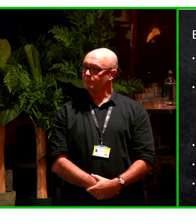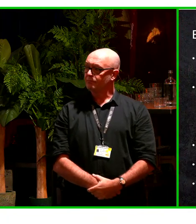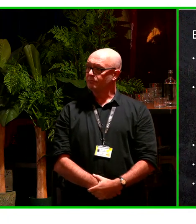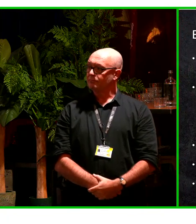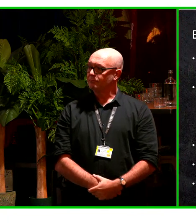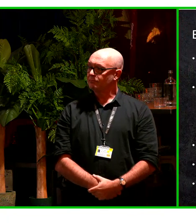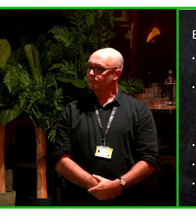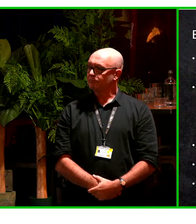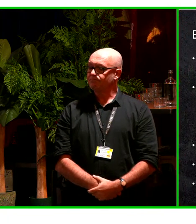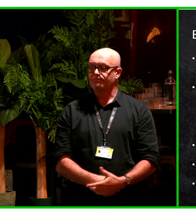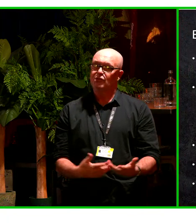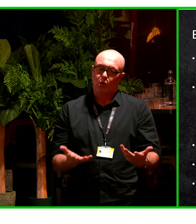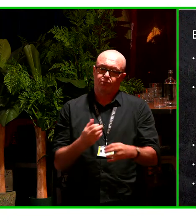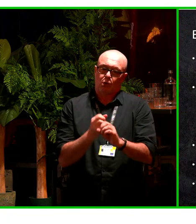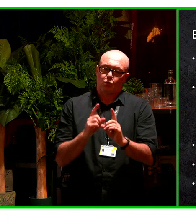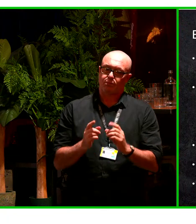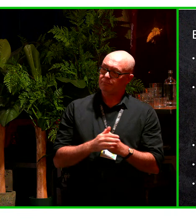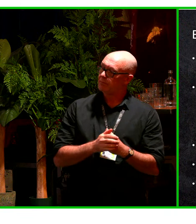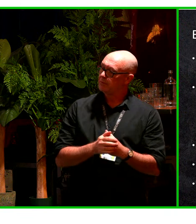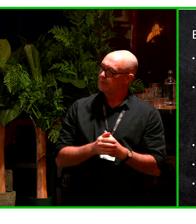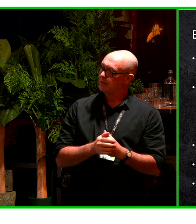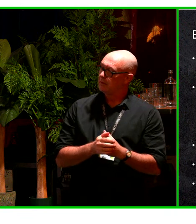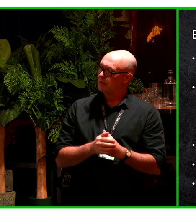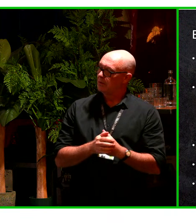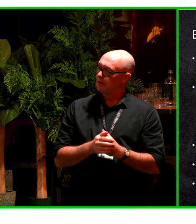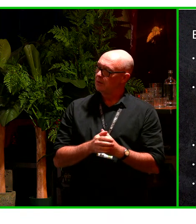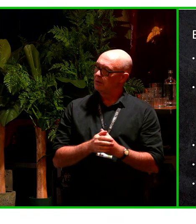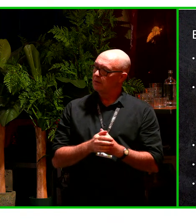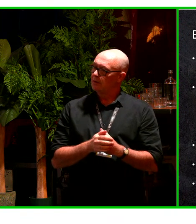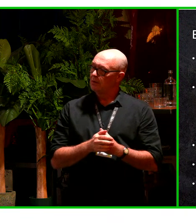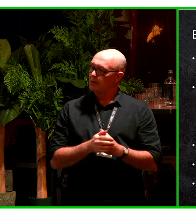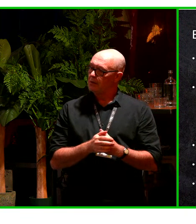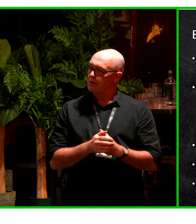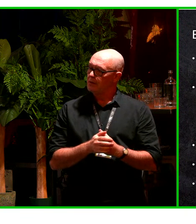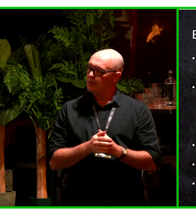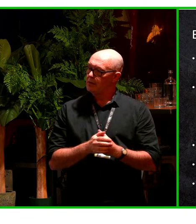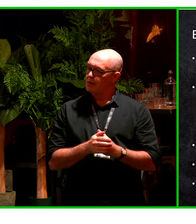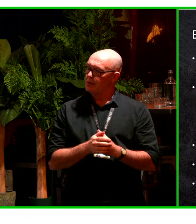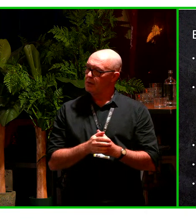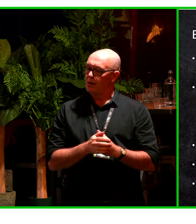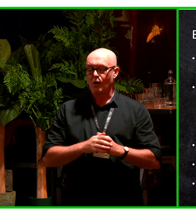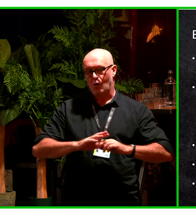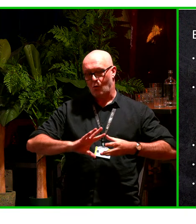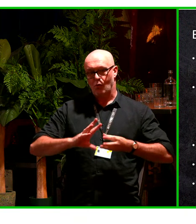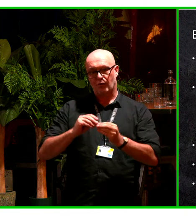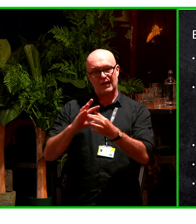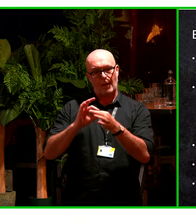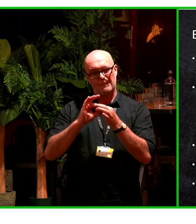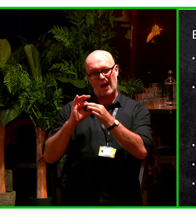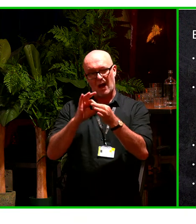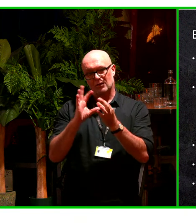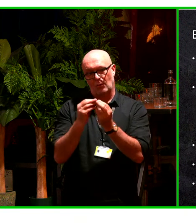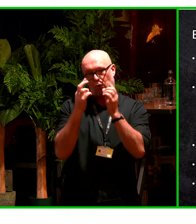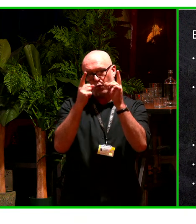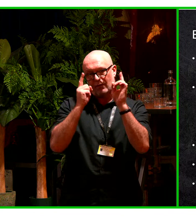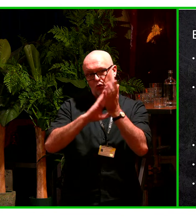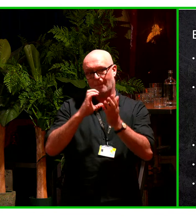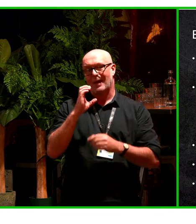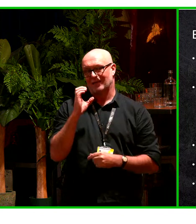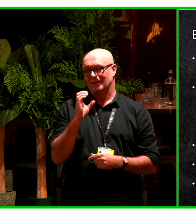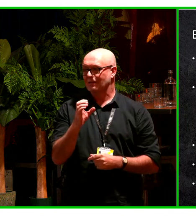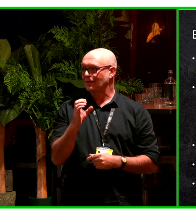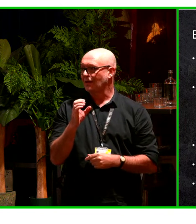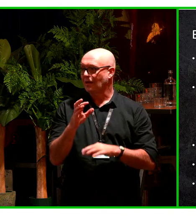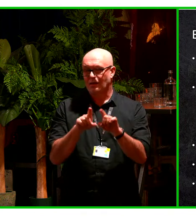So what have we done about it? Nationwide Engineering Group then formed a groundbreaking partnership with the University of Manchester, and specifically